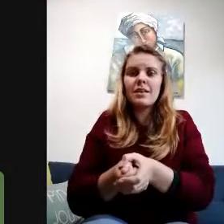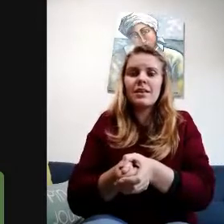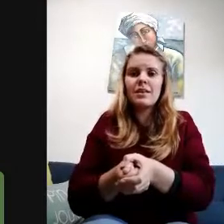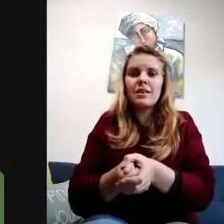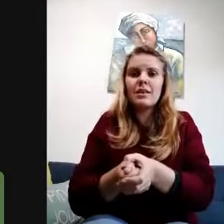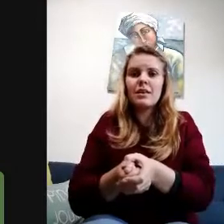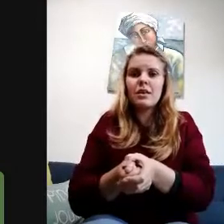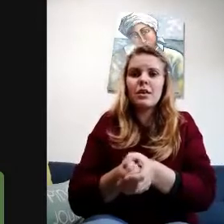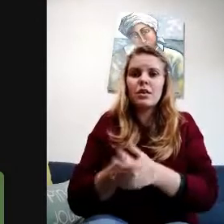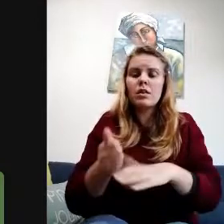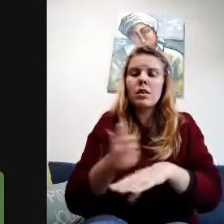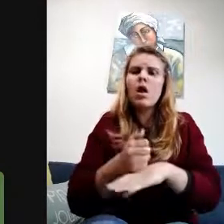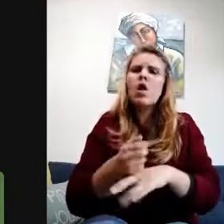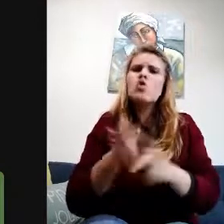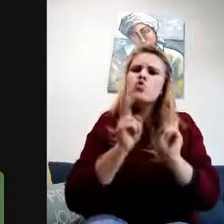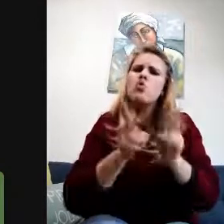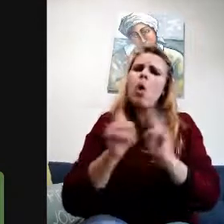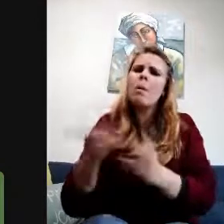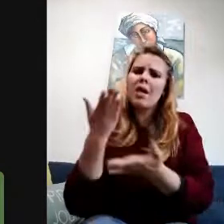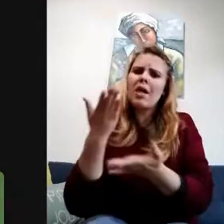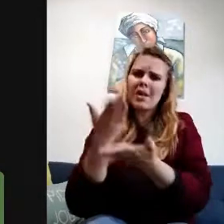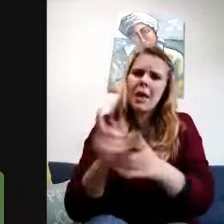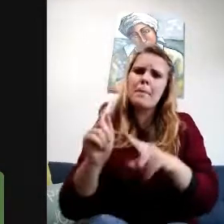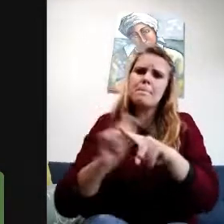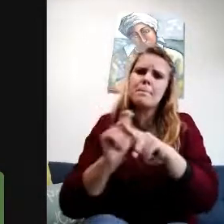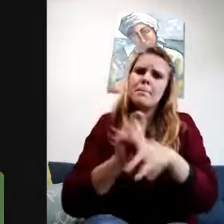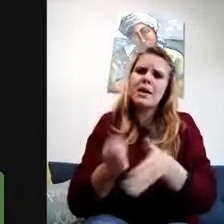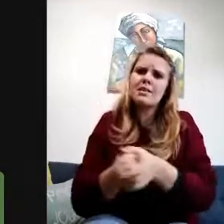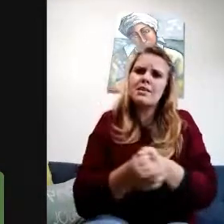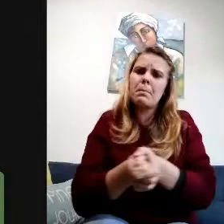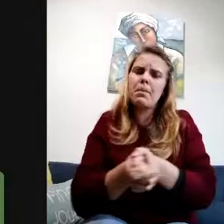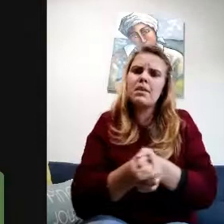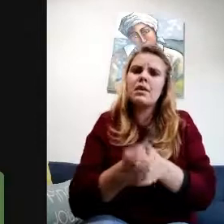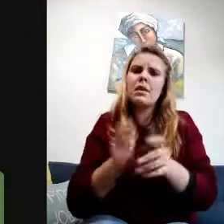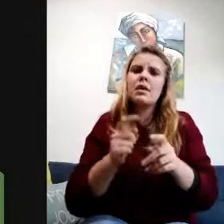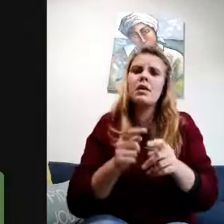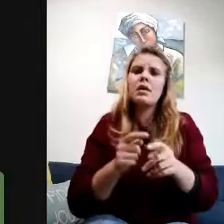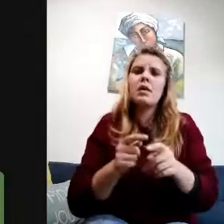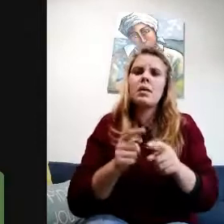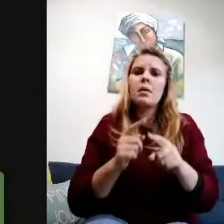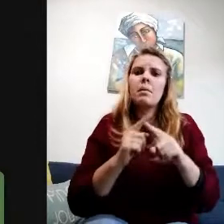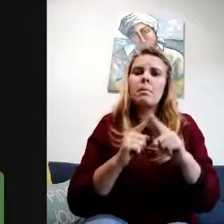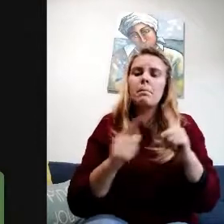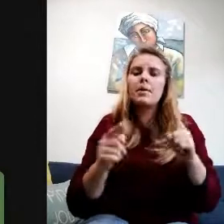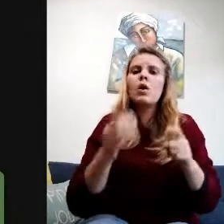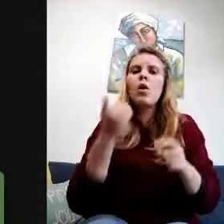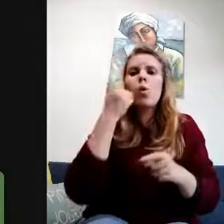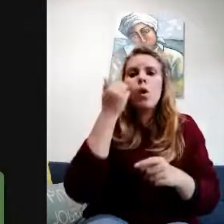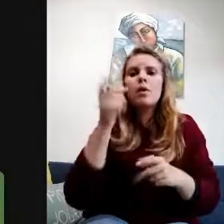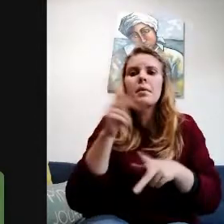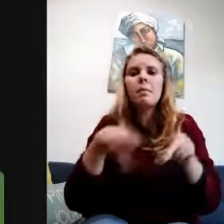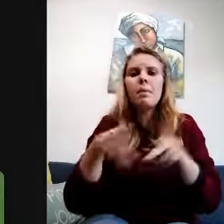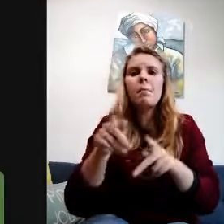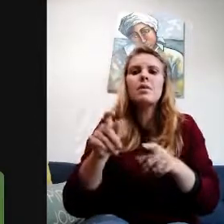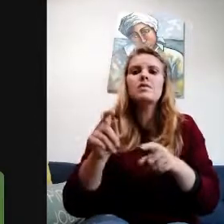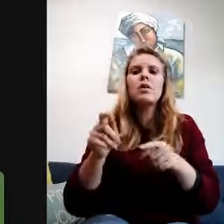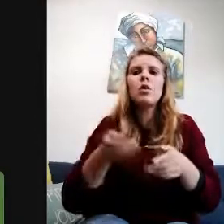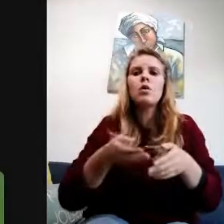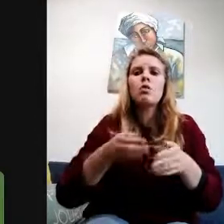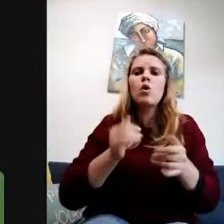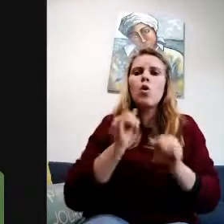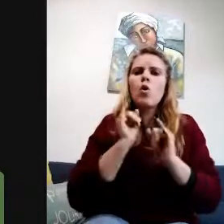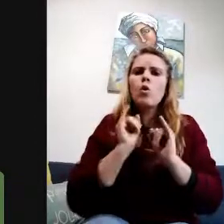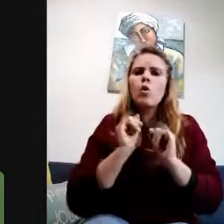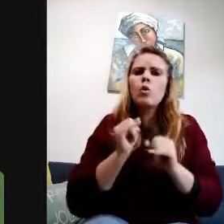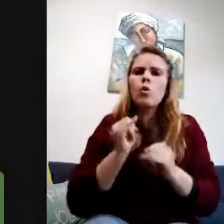Normally one would be able to do that, but we don't want that. We want you to move off quickly so that the guys behind you can play into the green, and for pace of